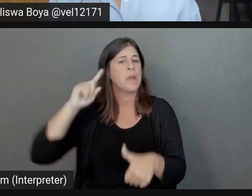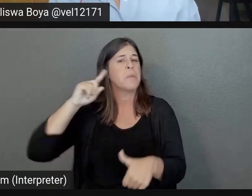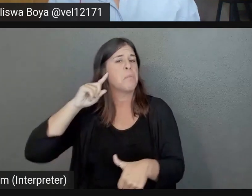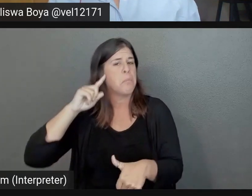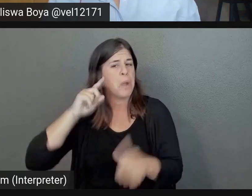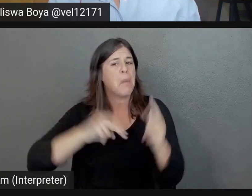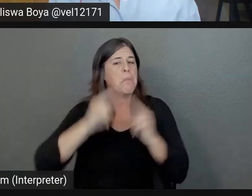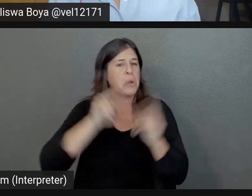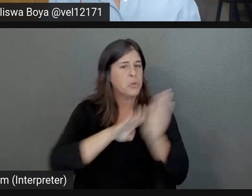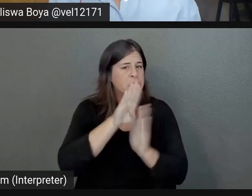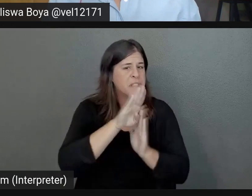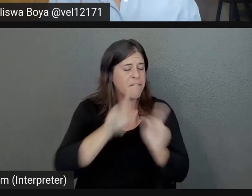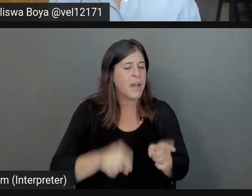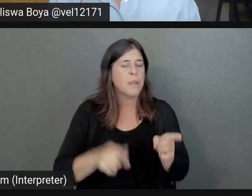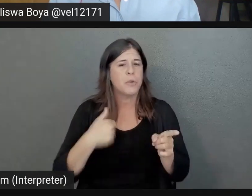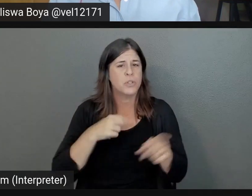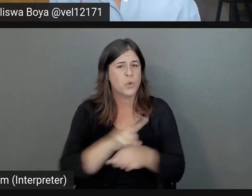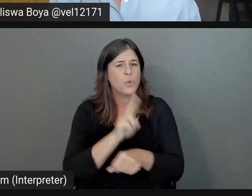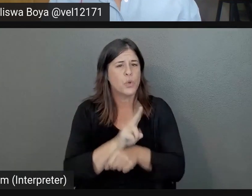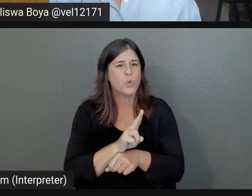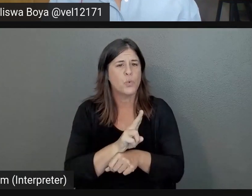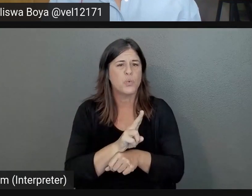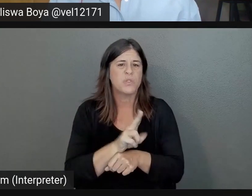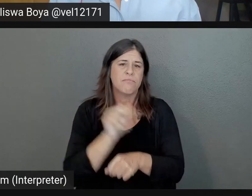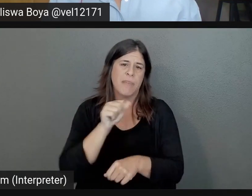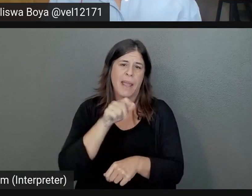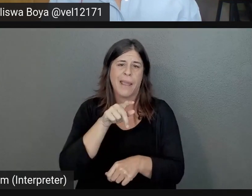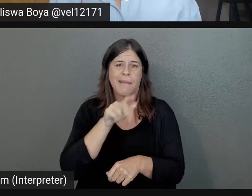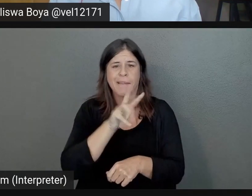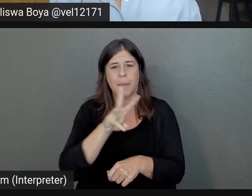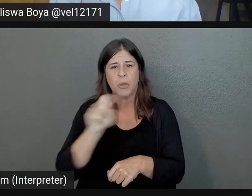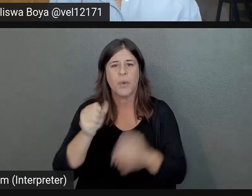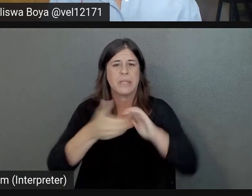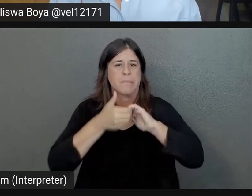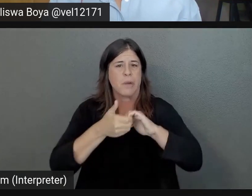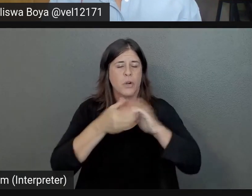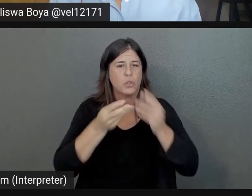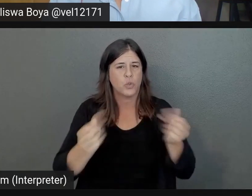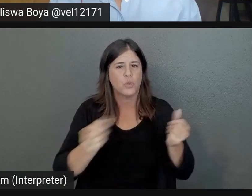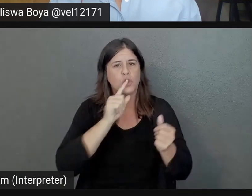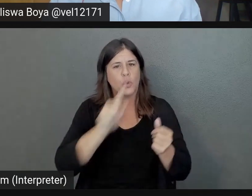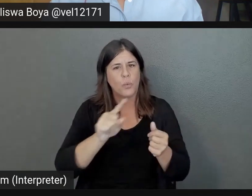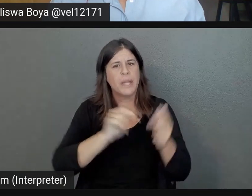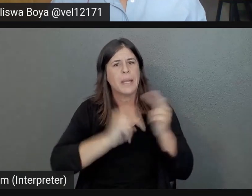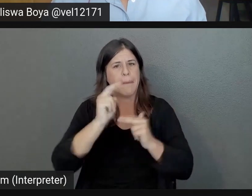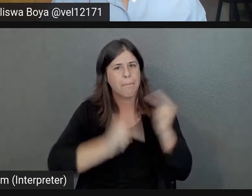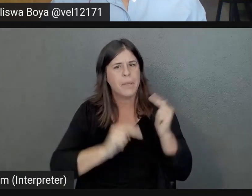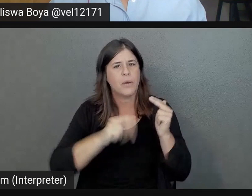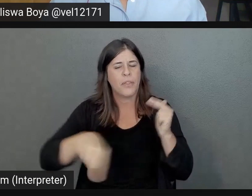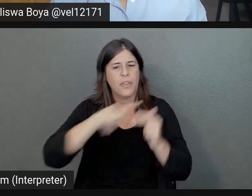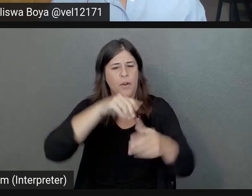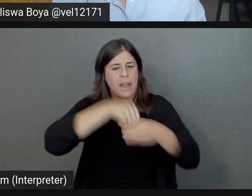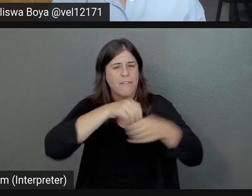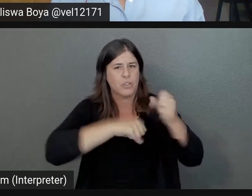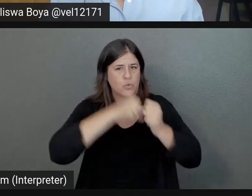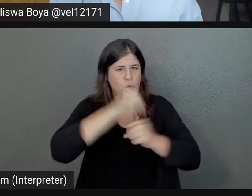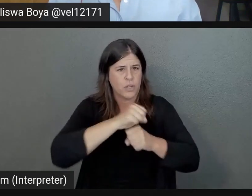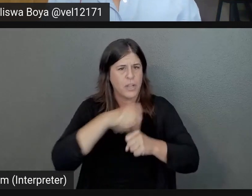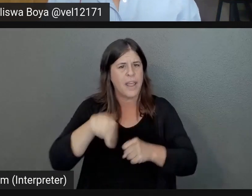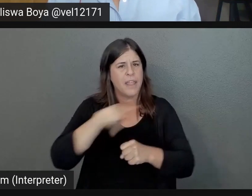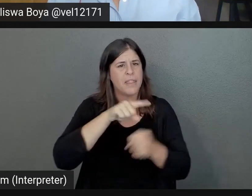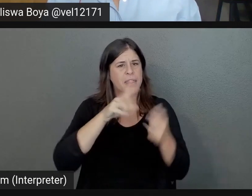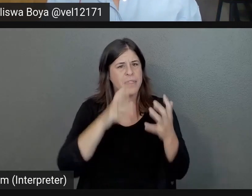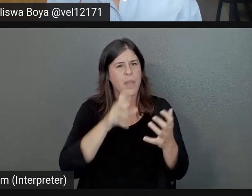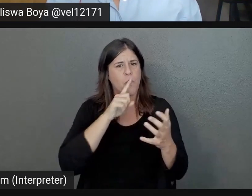and developers that use AWS partner solutions to build and manage their cloud infrastructure that they want to